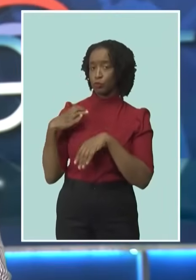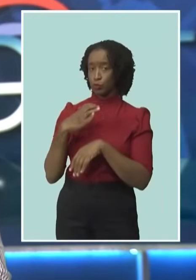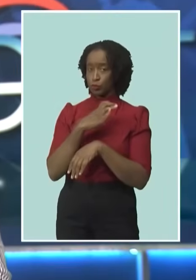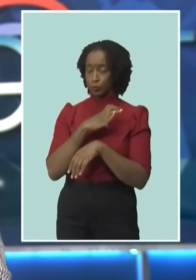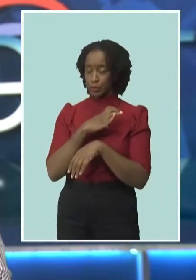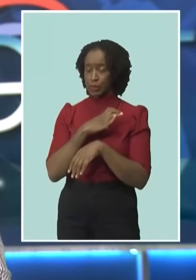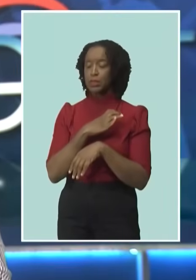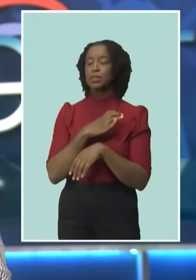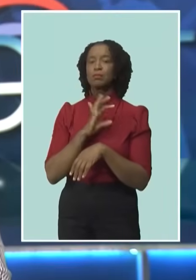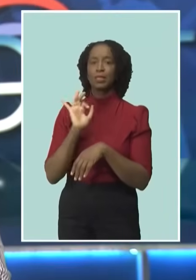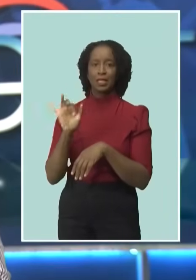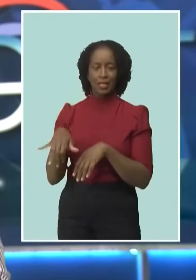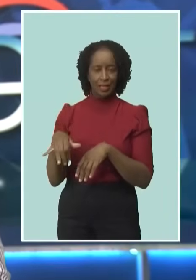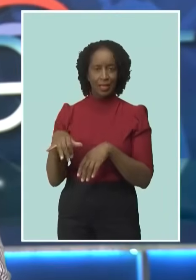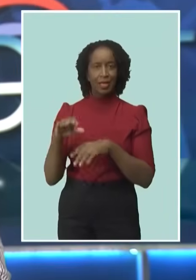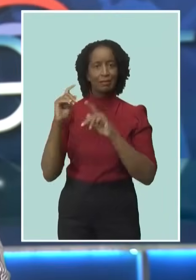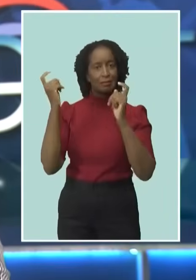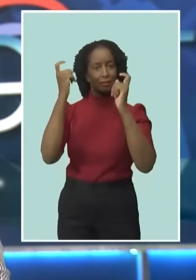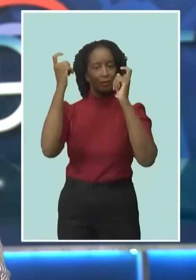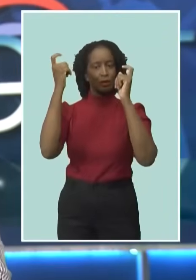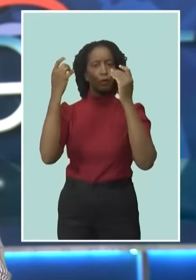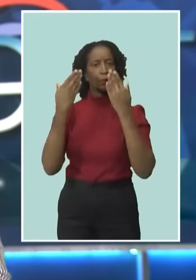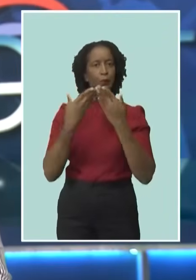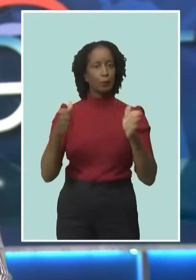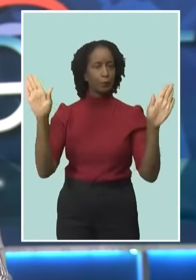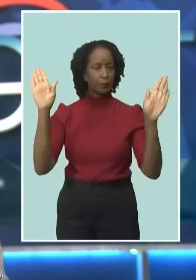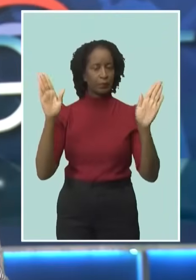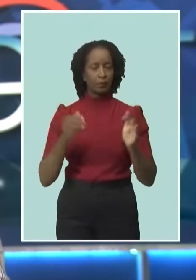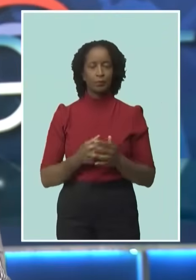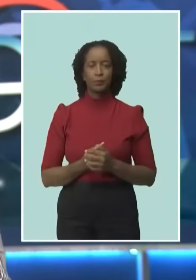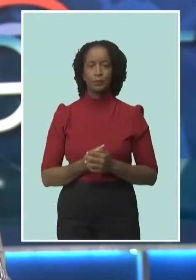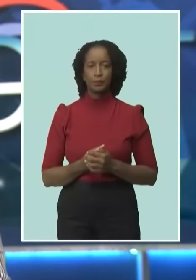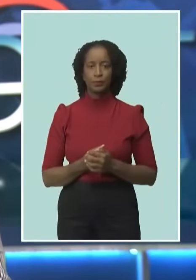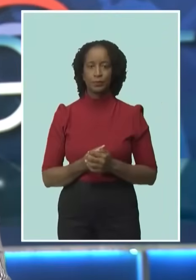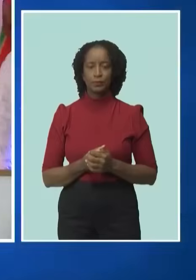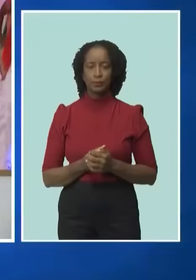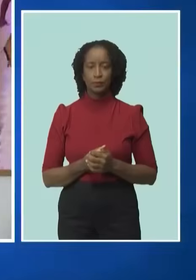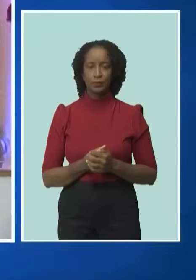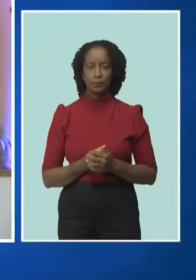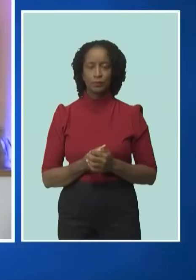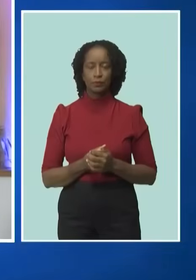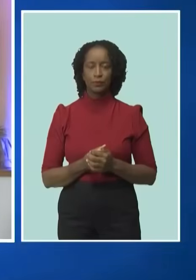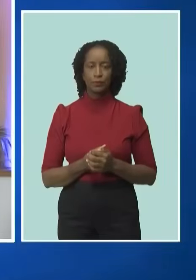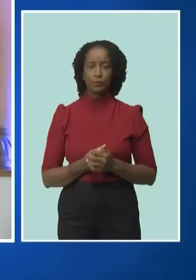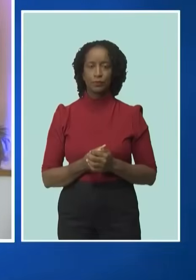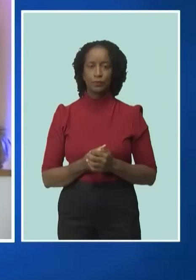was launched. Our Anesta Henry was there and she files this report.